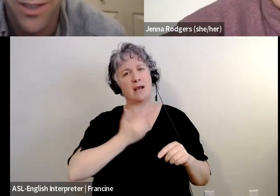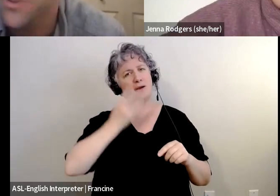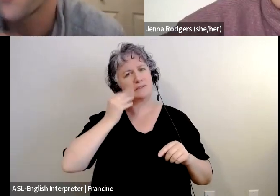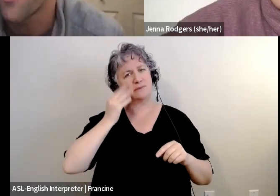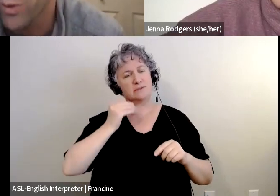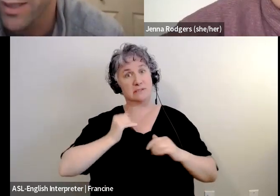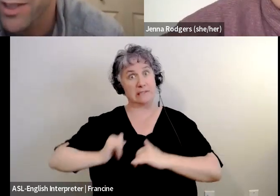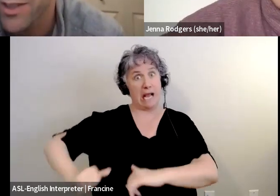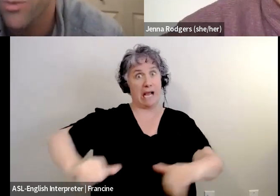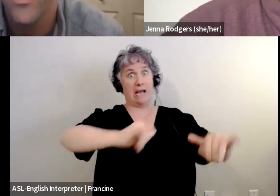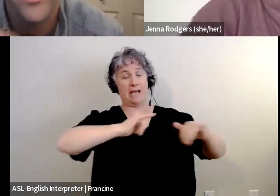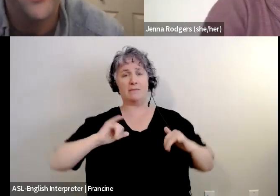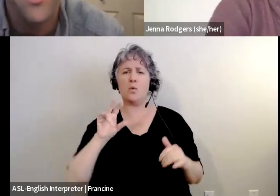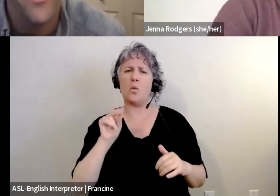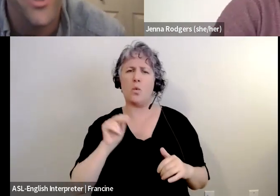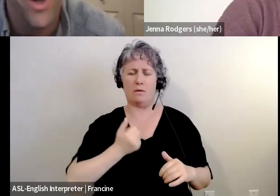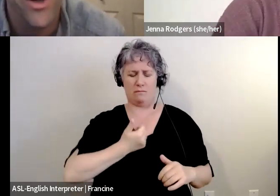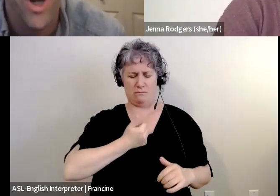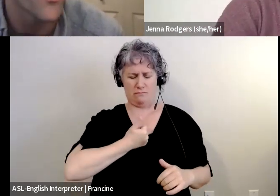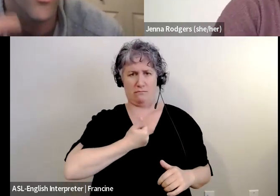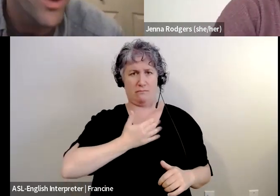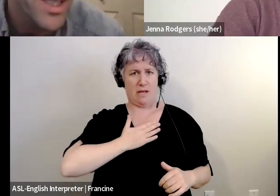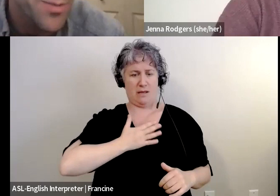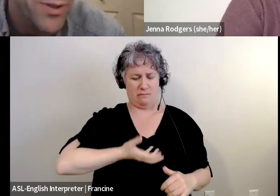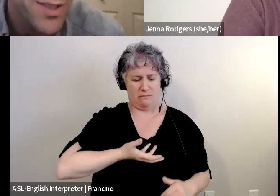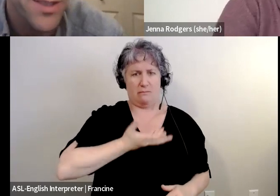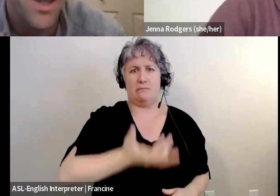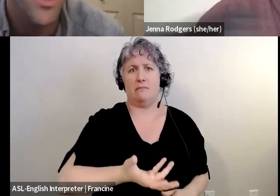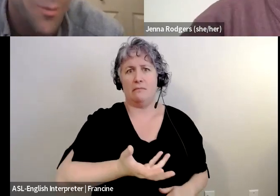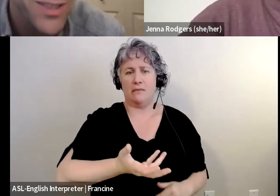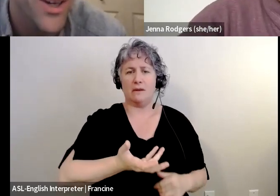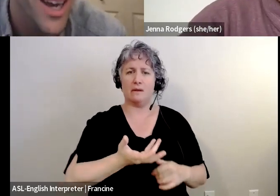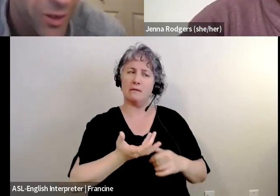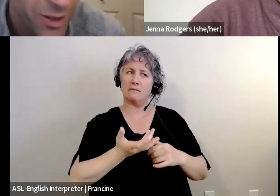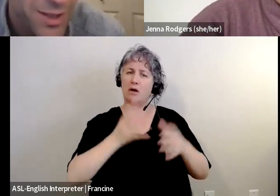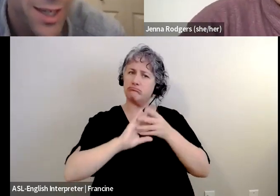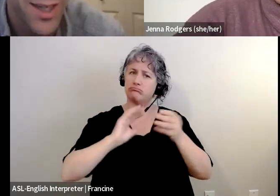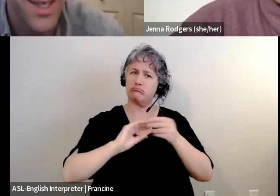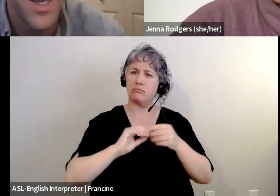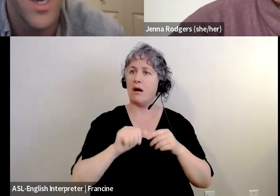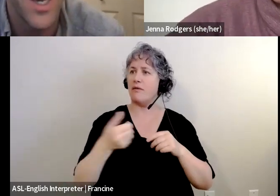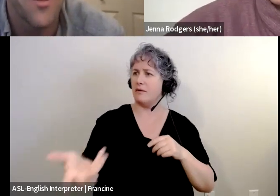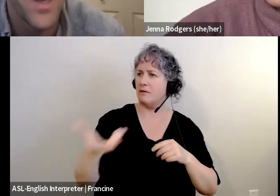not representative of everyone else's. So we want to just offer our own experiences and not comment on others.